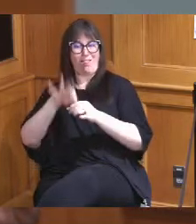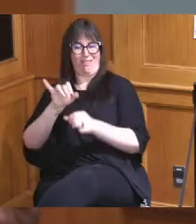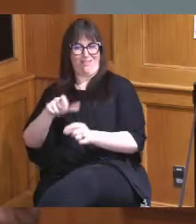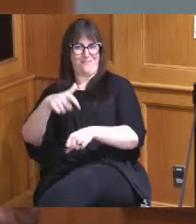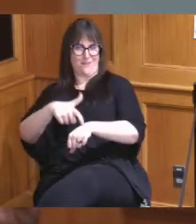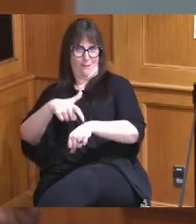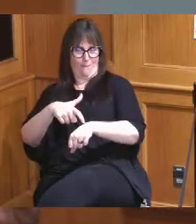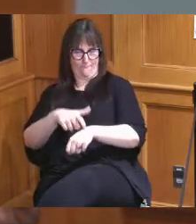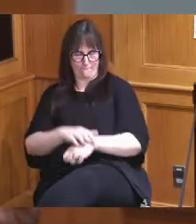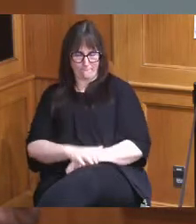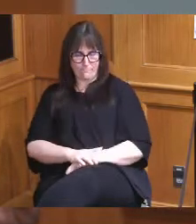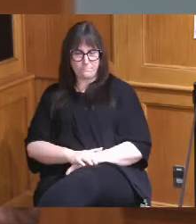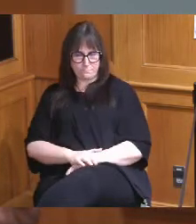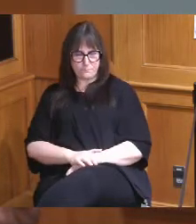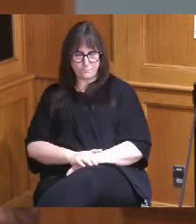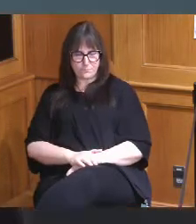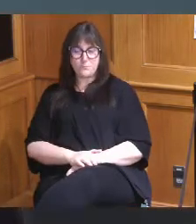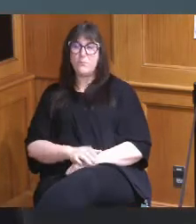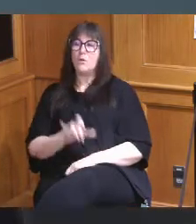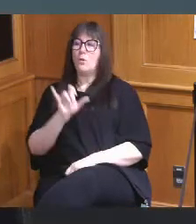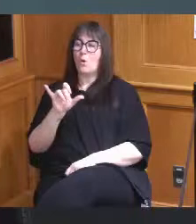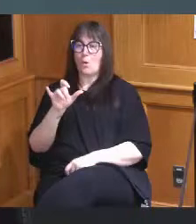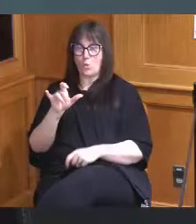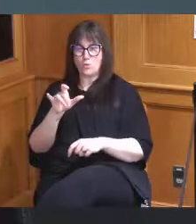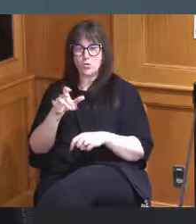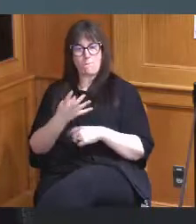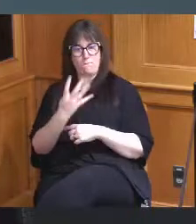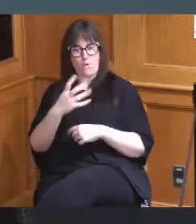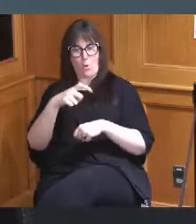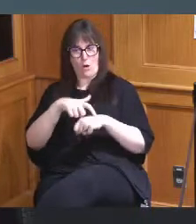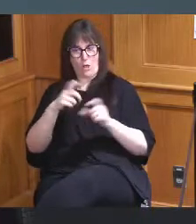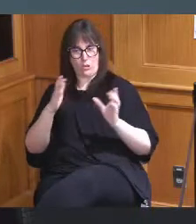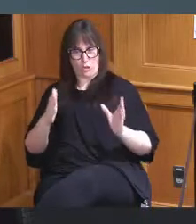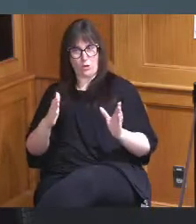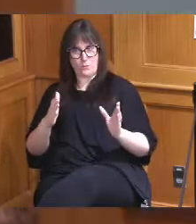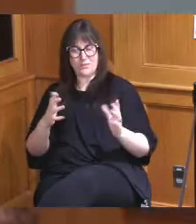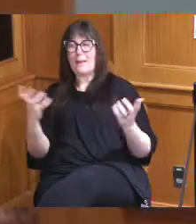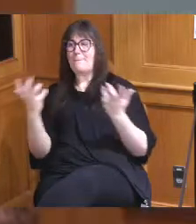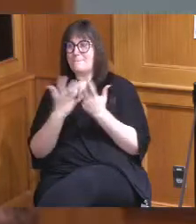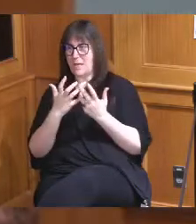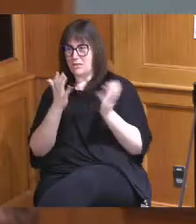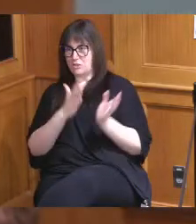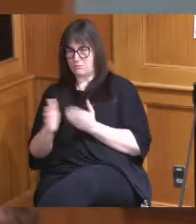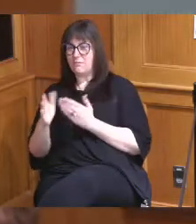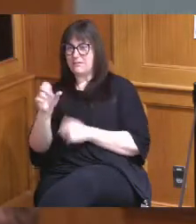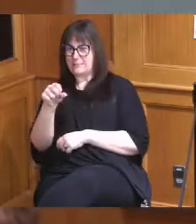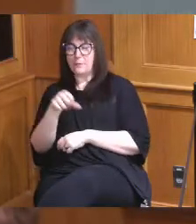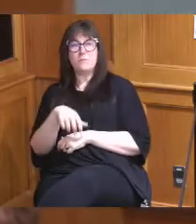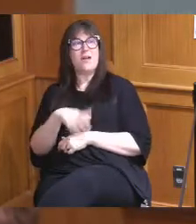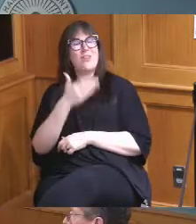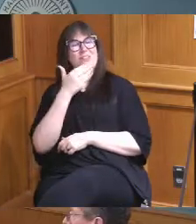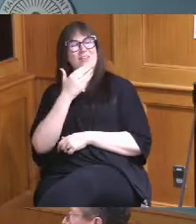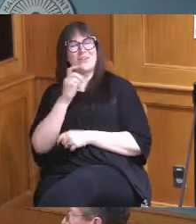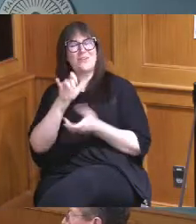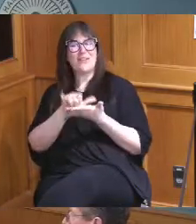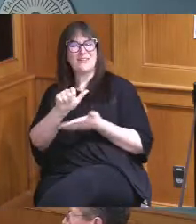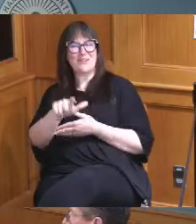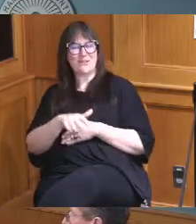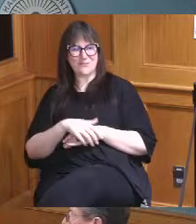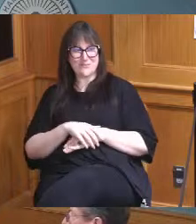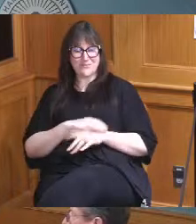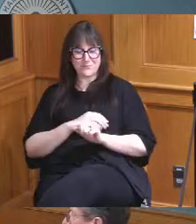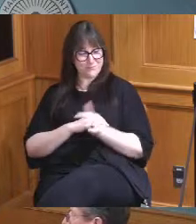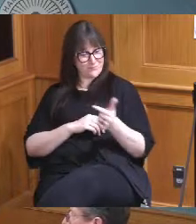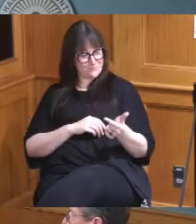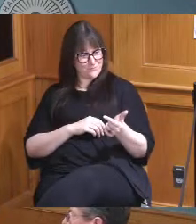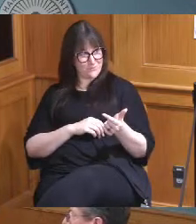Okay. And so then the terms are 4-year terms? Yeah, they match up the service plan. Very good. Thank you. That's all I had. Thank you. Commissioner